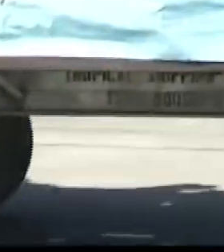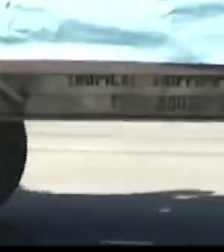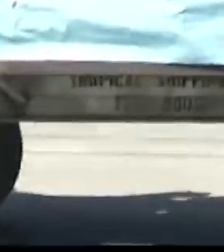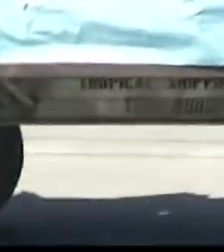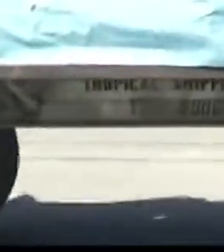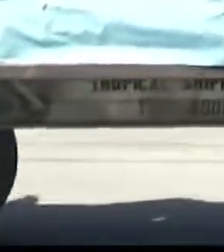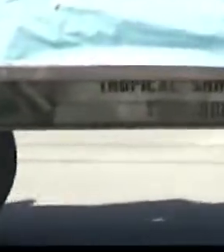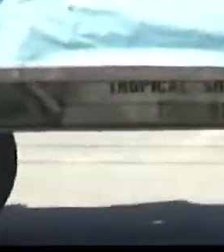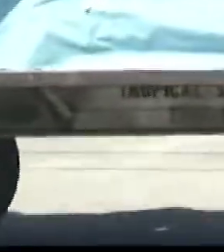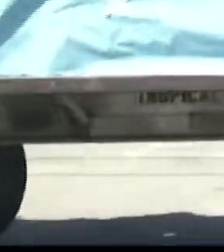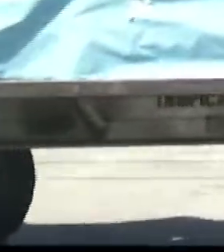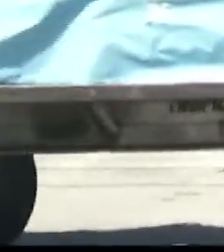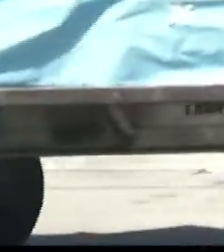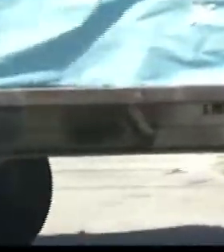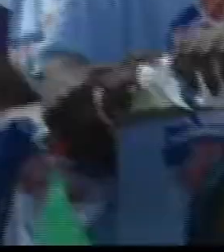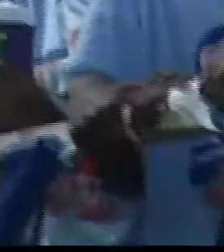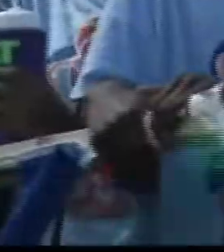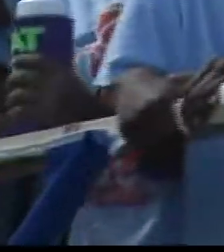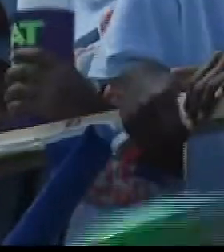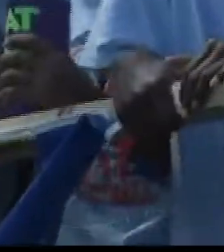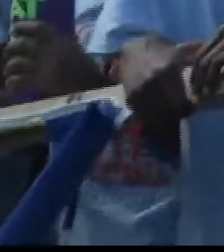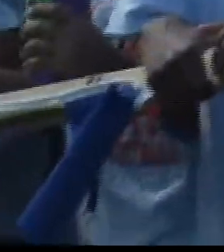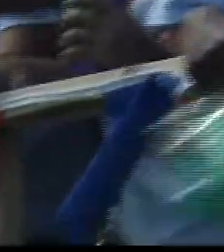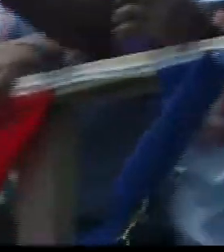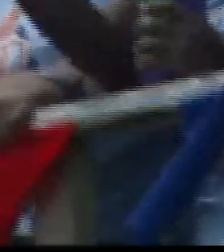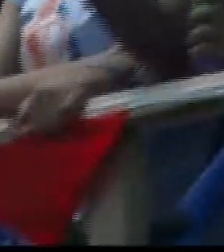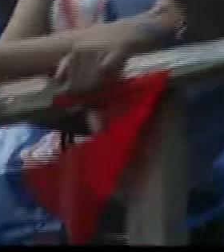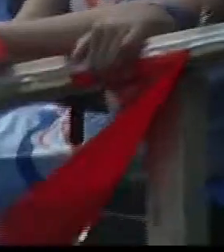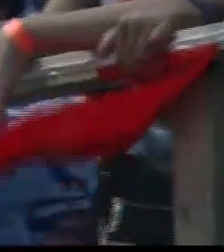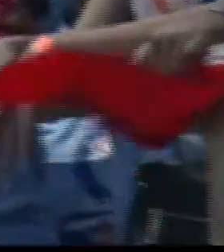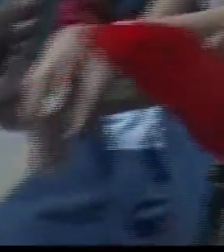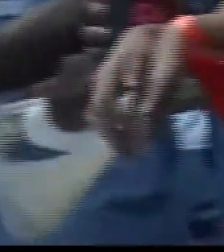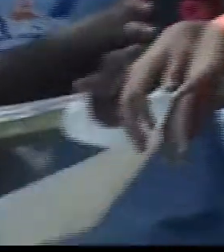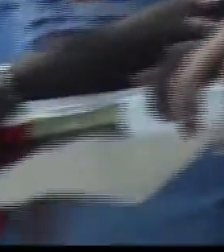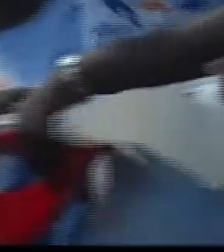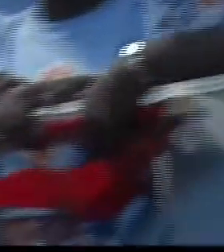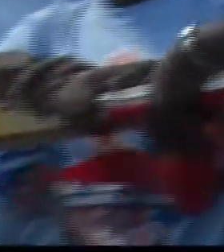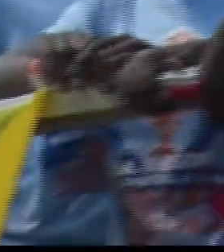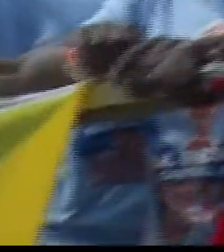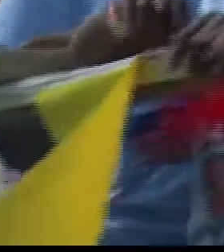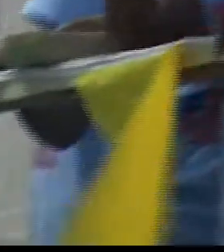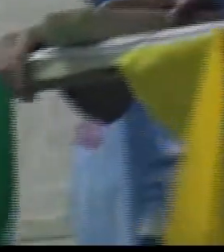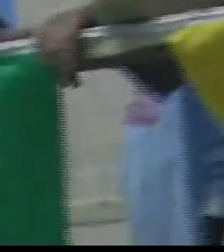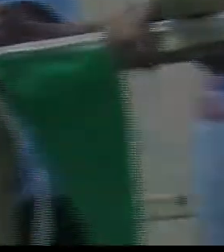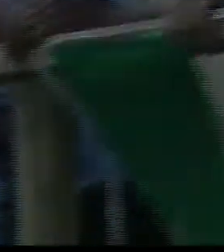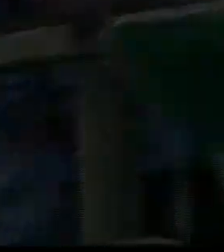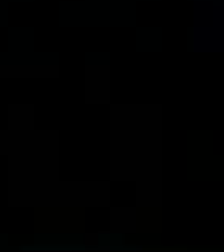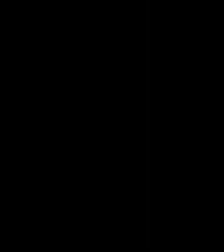And in sports, champions hit the road. The Bahamas Tonight starts now.